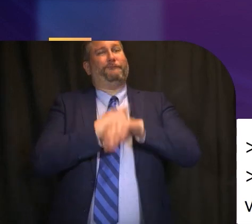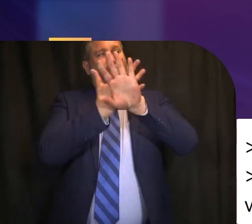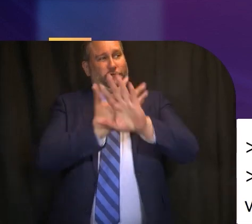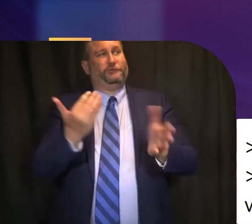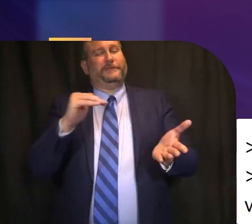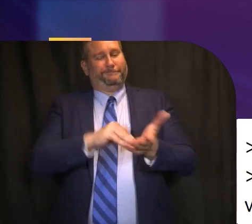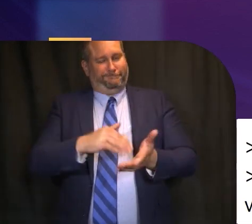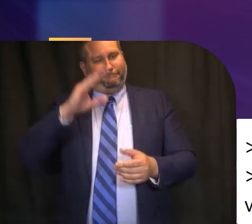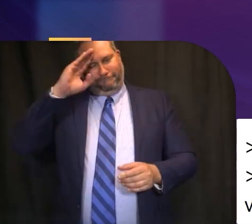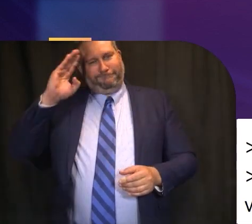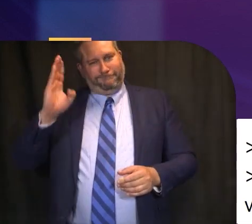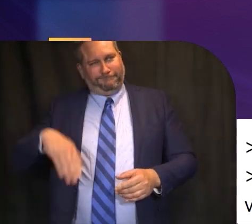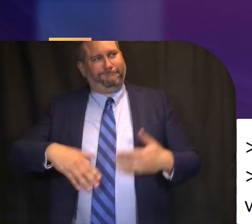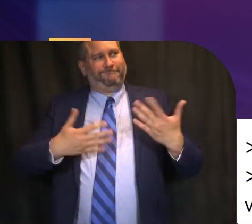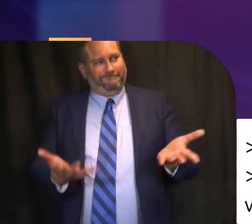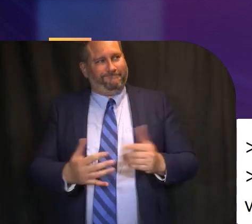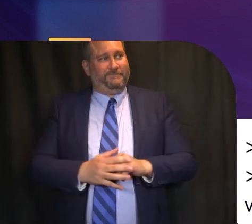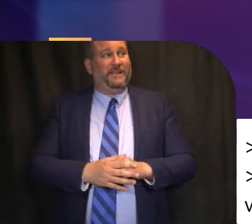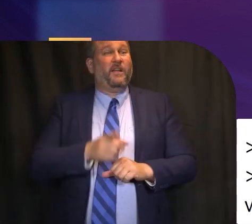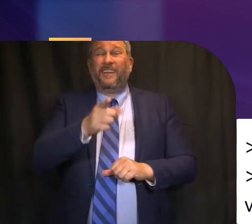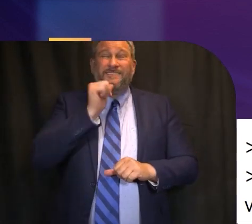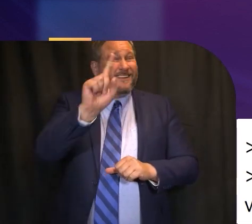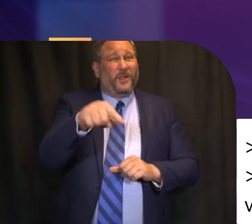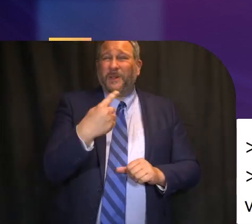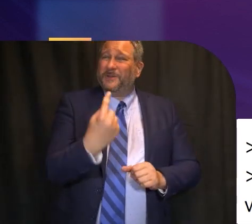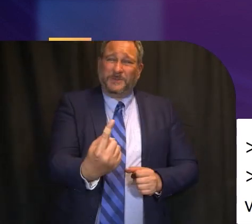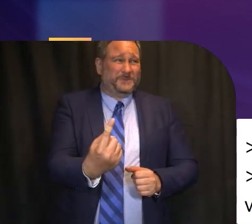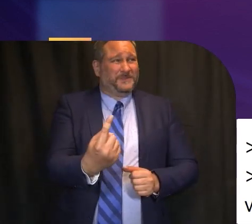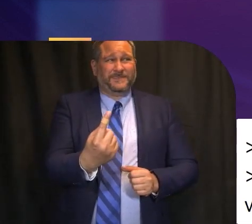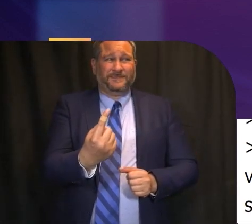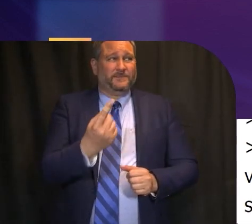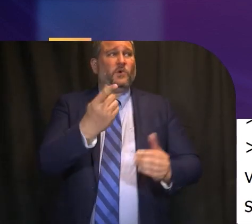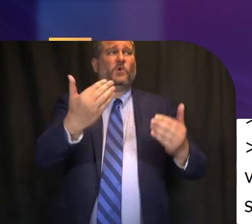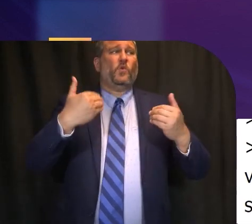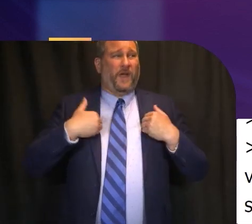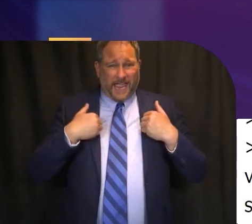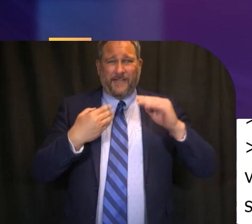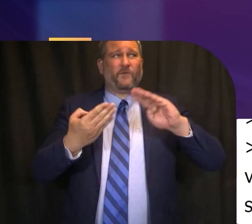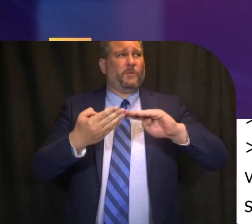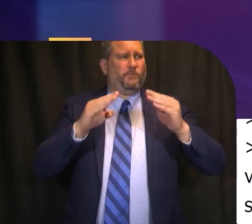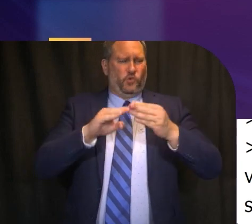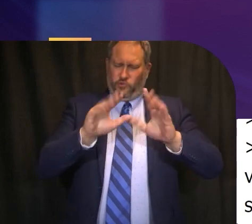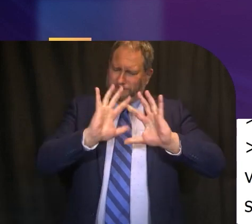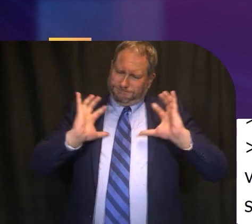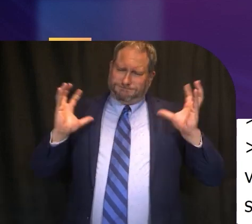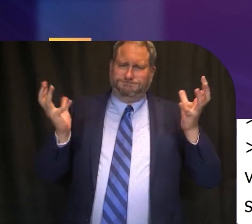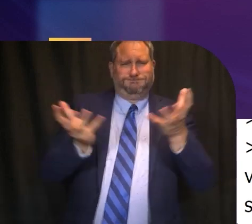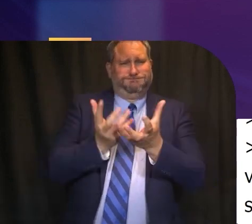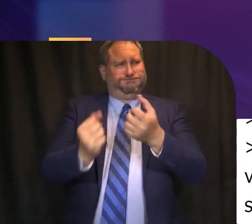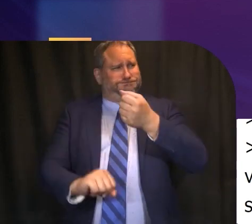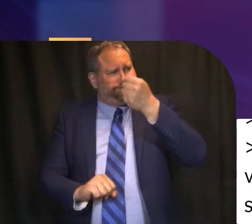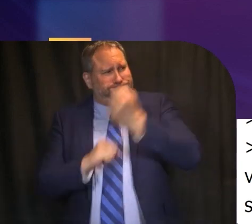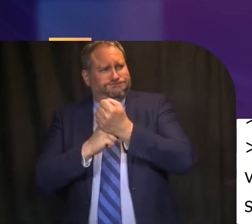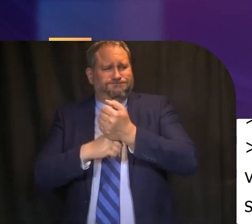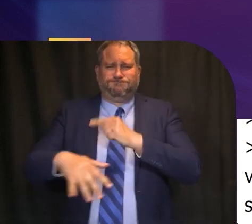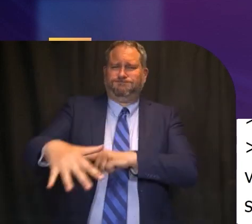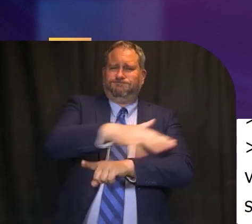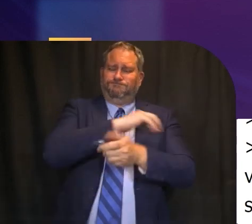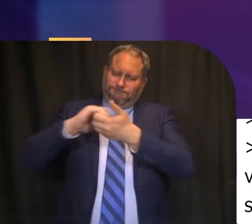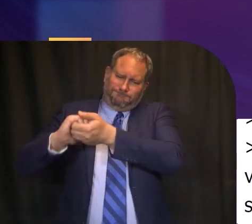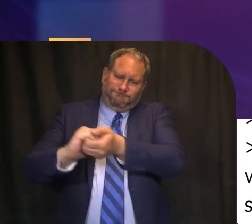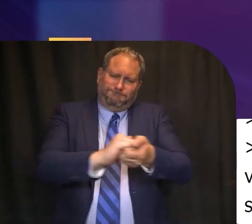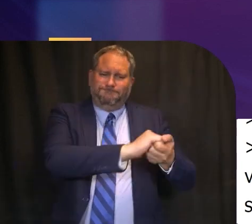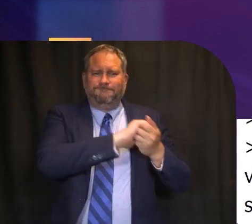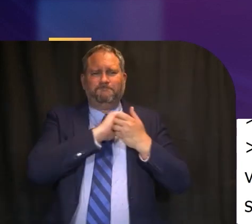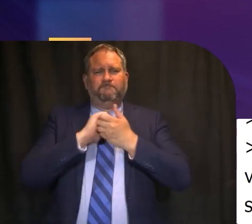have community and support all around you, that we're all in this together. In some ways, so much has